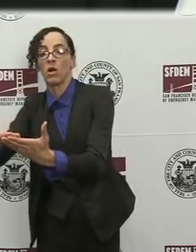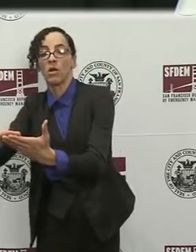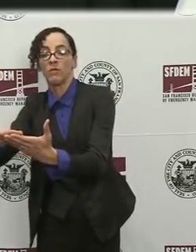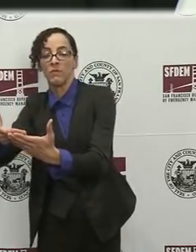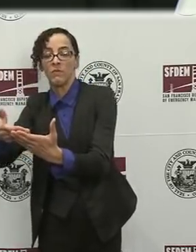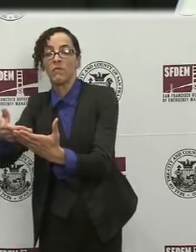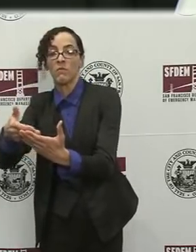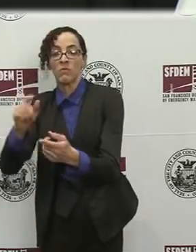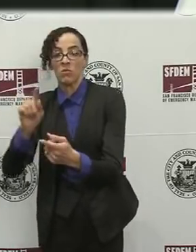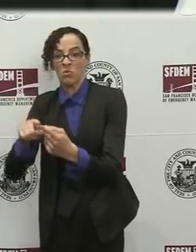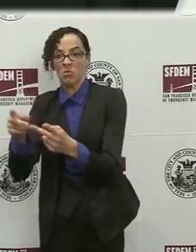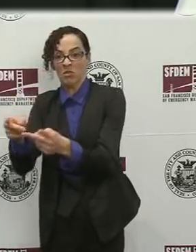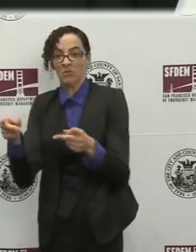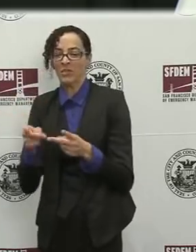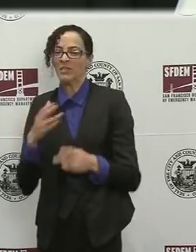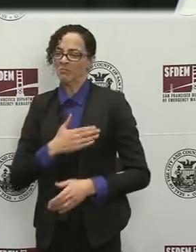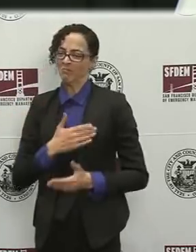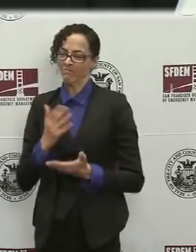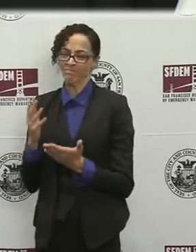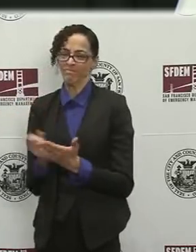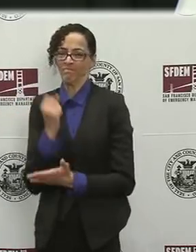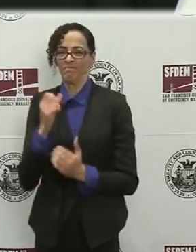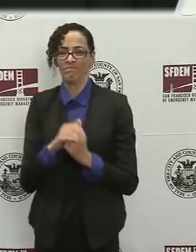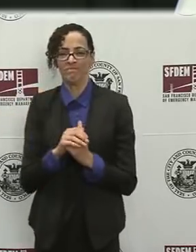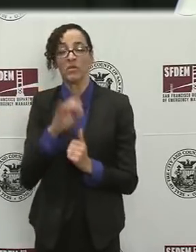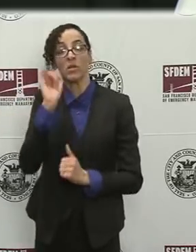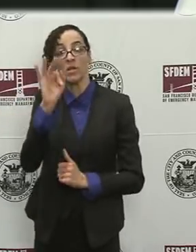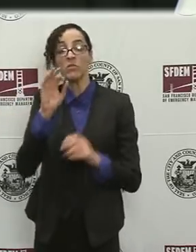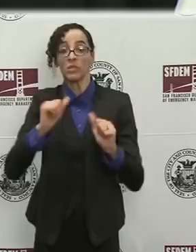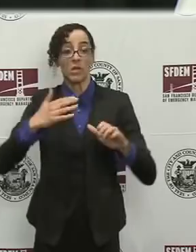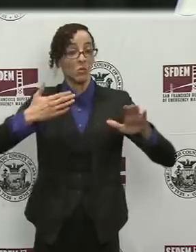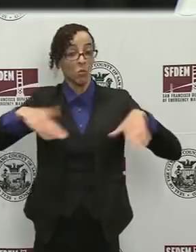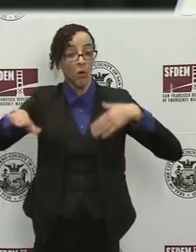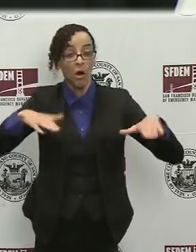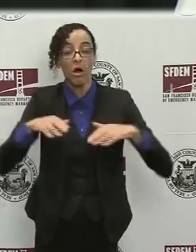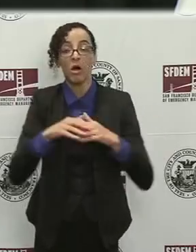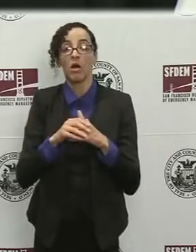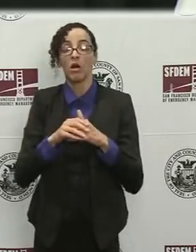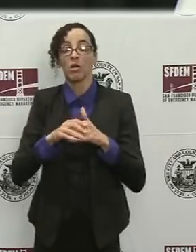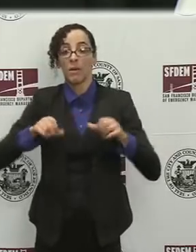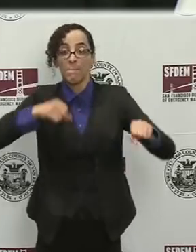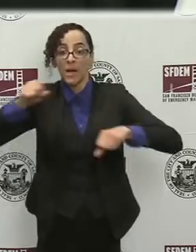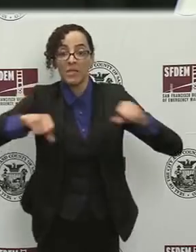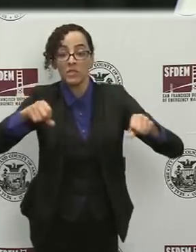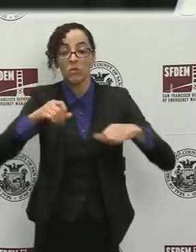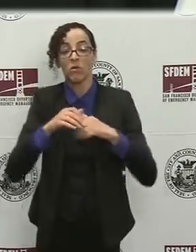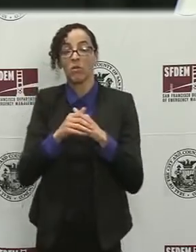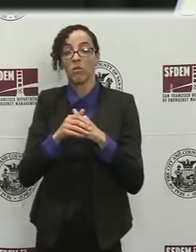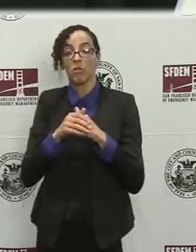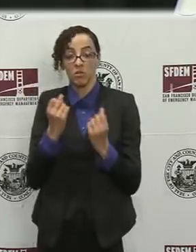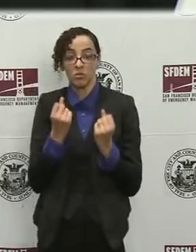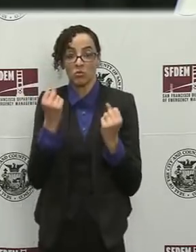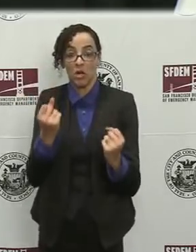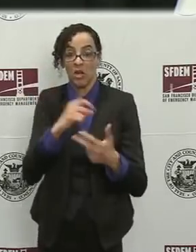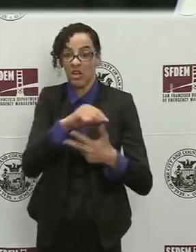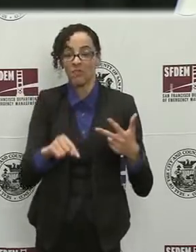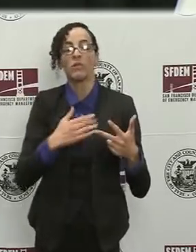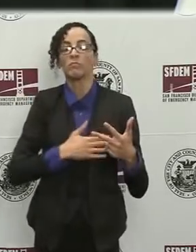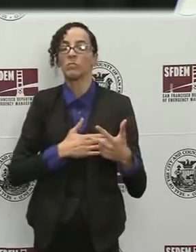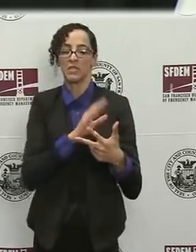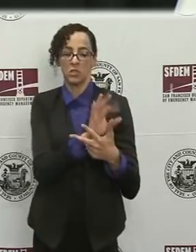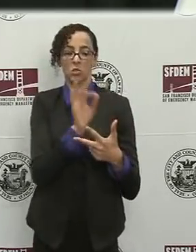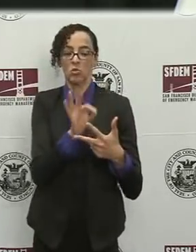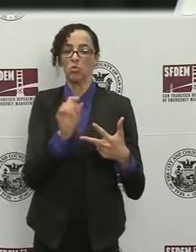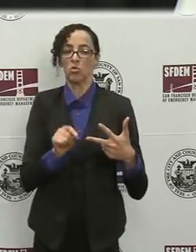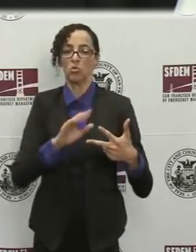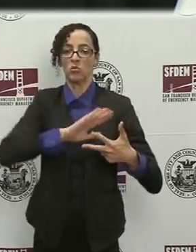ability to drive or walk or ride a bicycle, please choose those modes in order to ensure